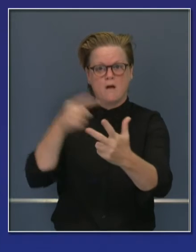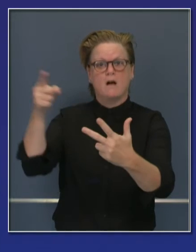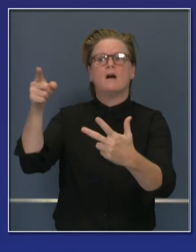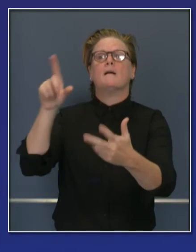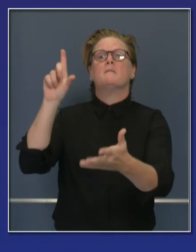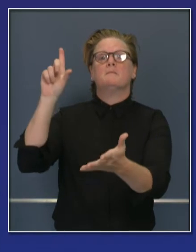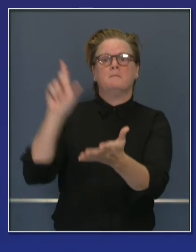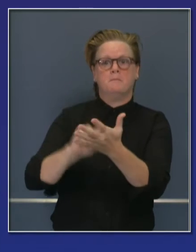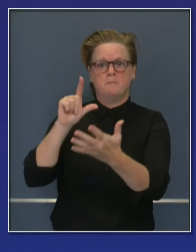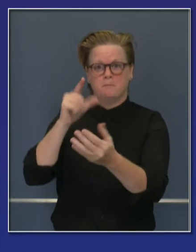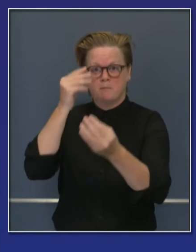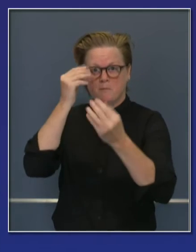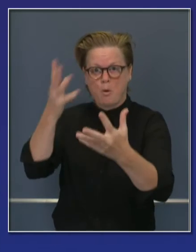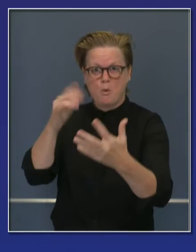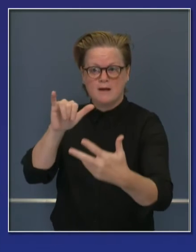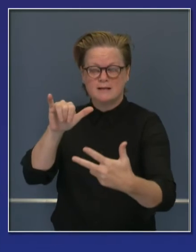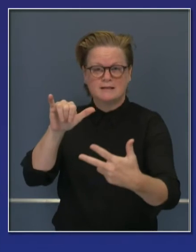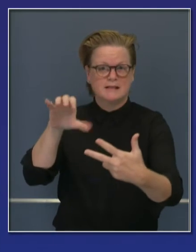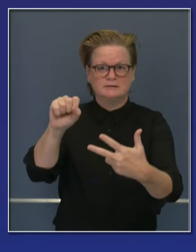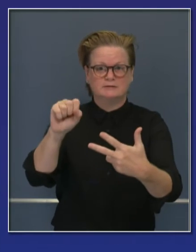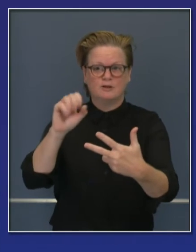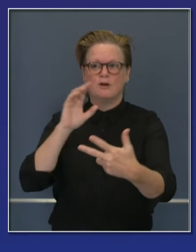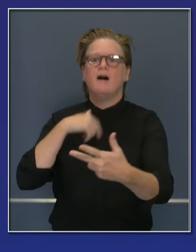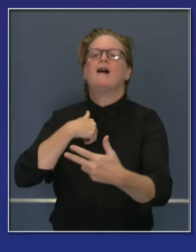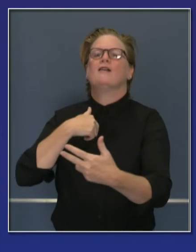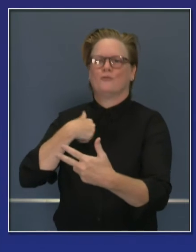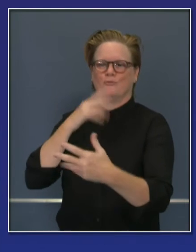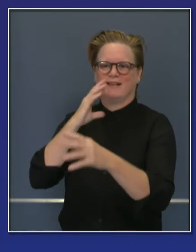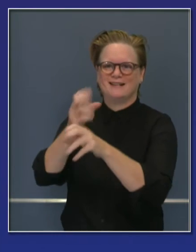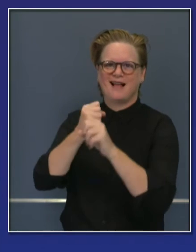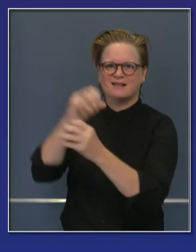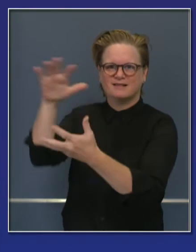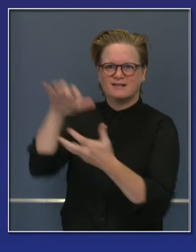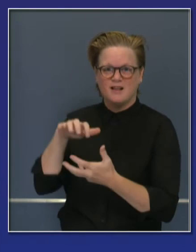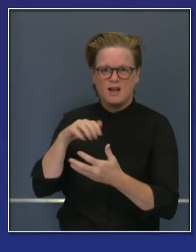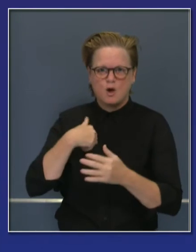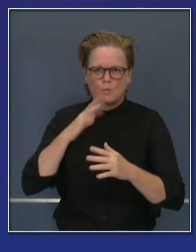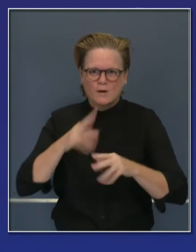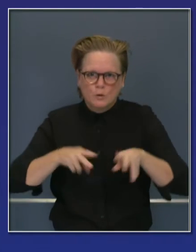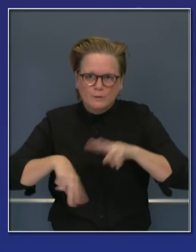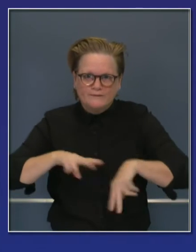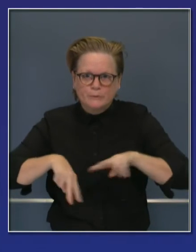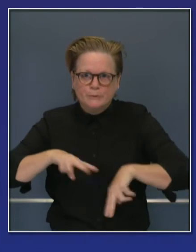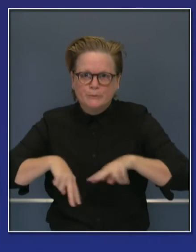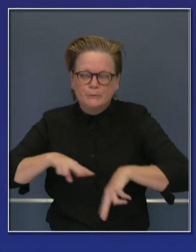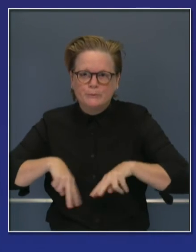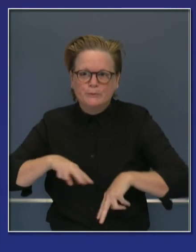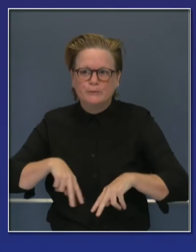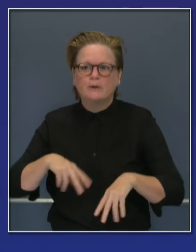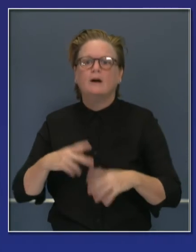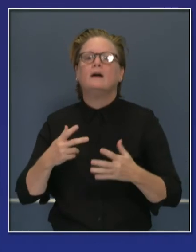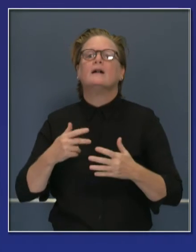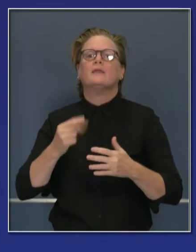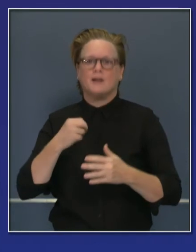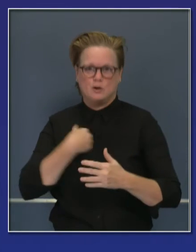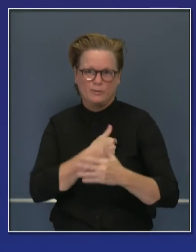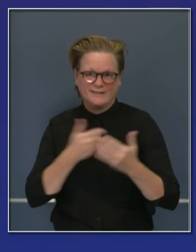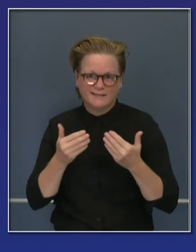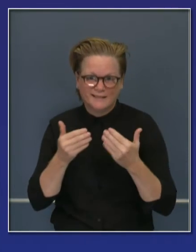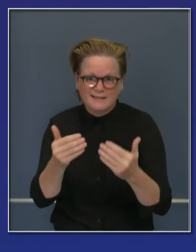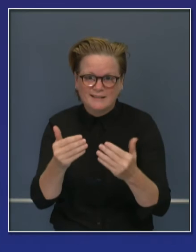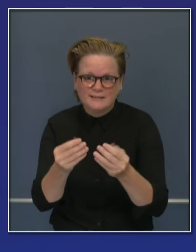avoid any delay. I just want to mitigate any concern that the creation of the seismic safety review in any way, shape, or form